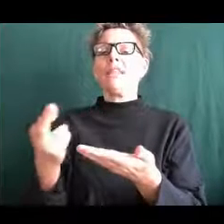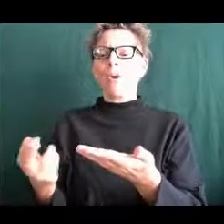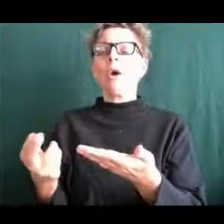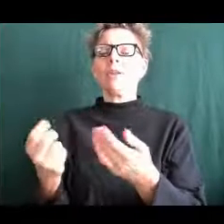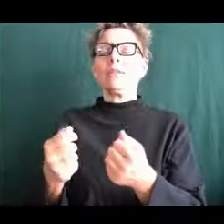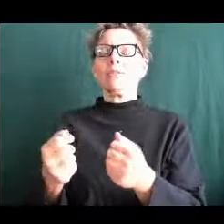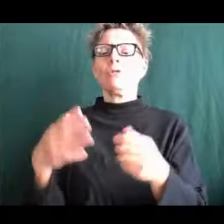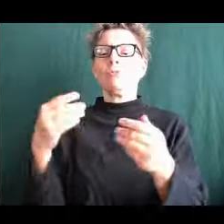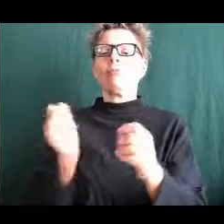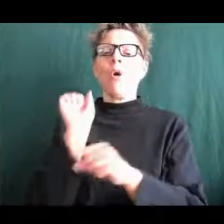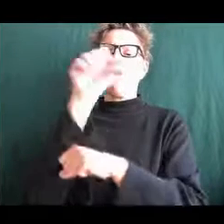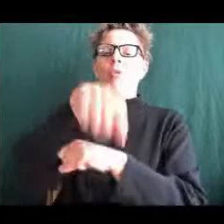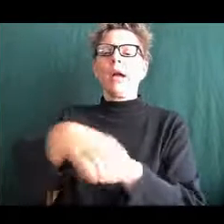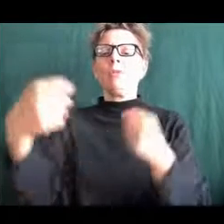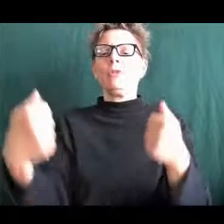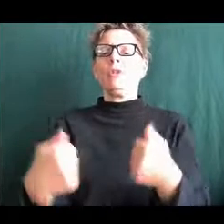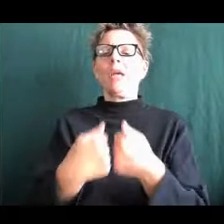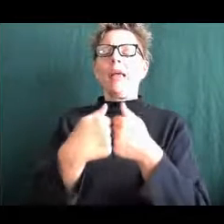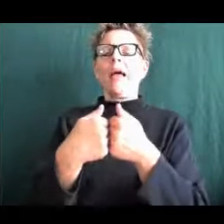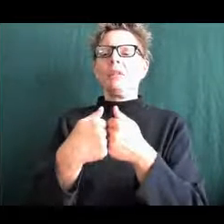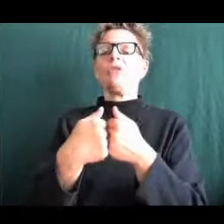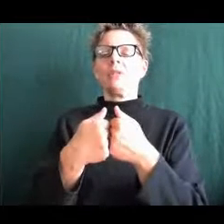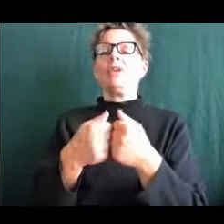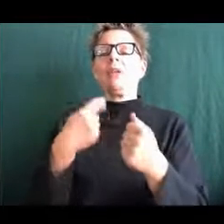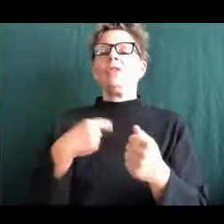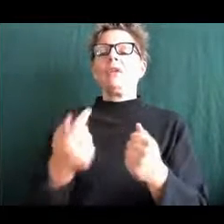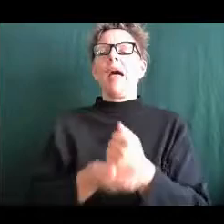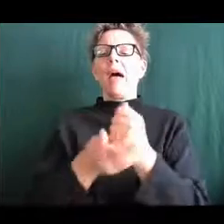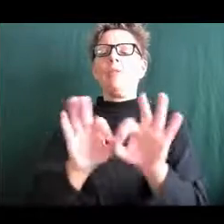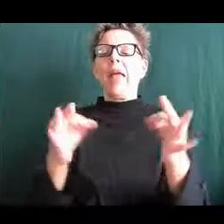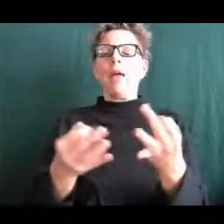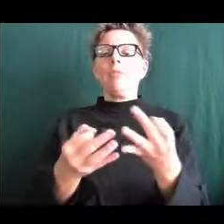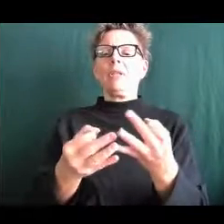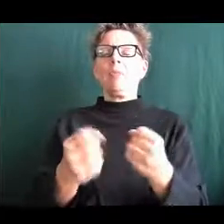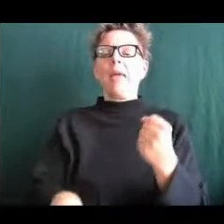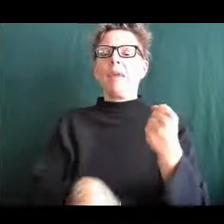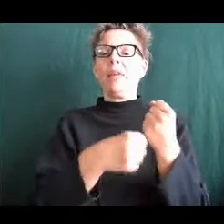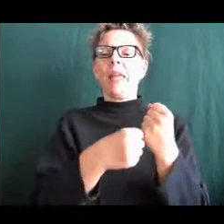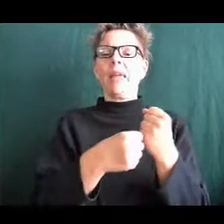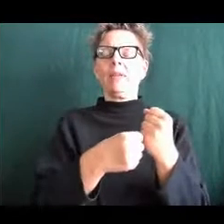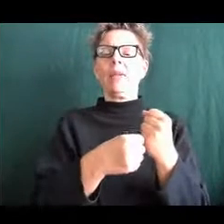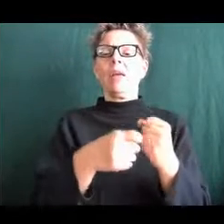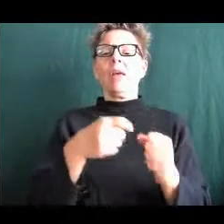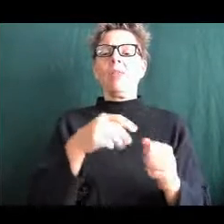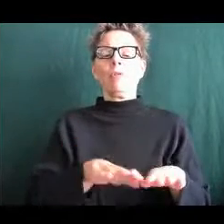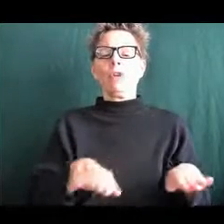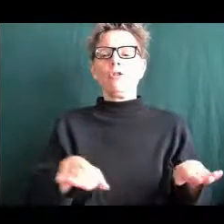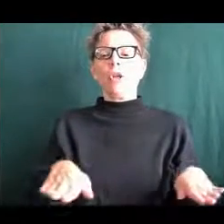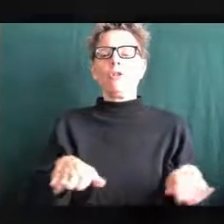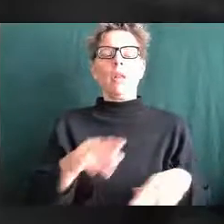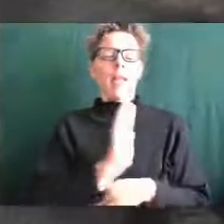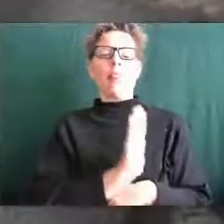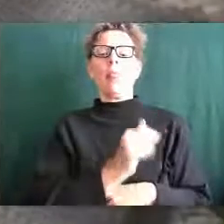challenges. She helped families learn to advocate for their children and themselves. She helped teachers to become better